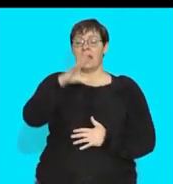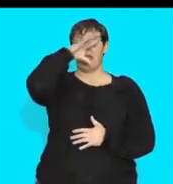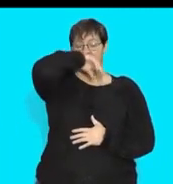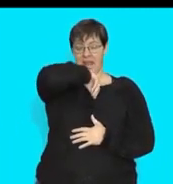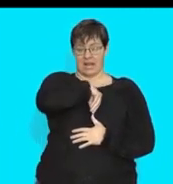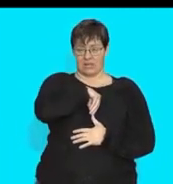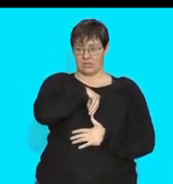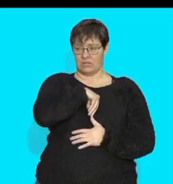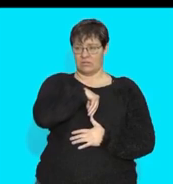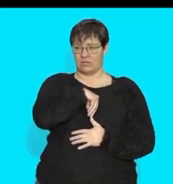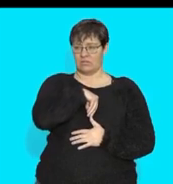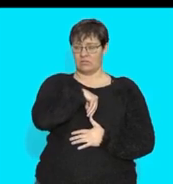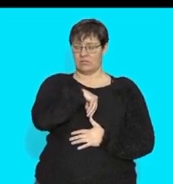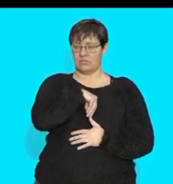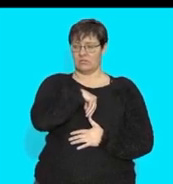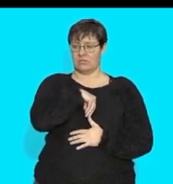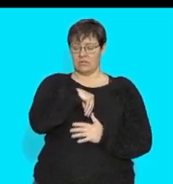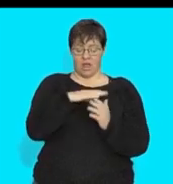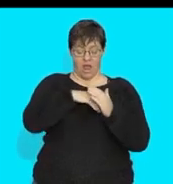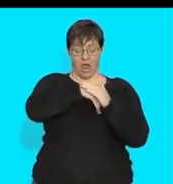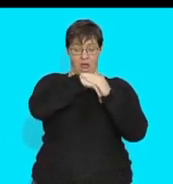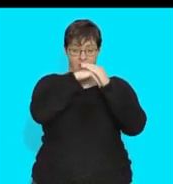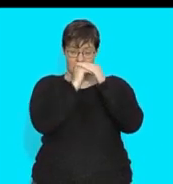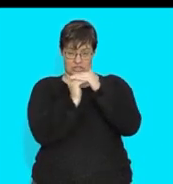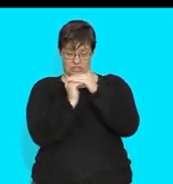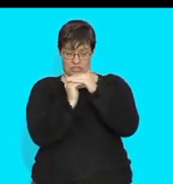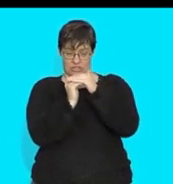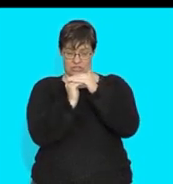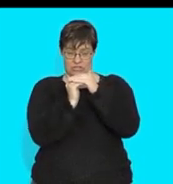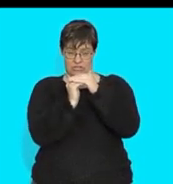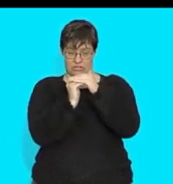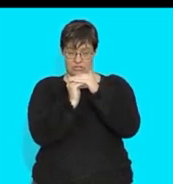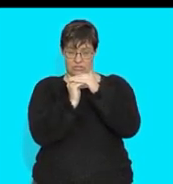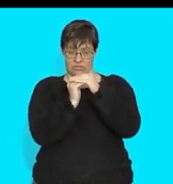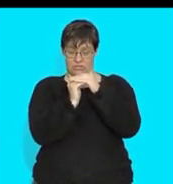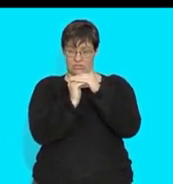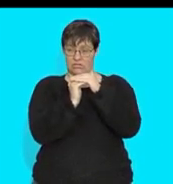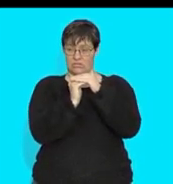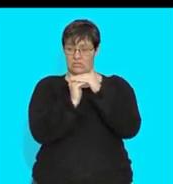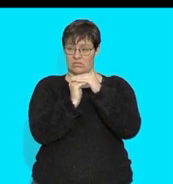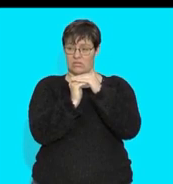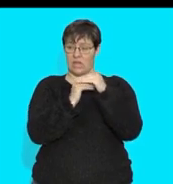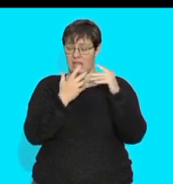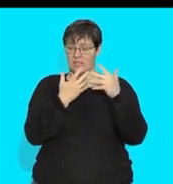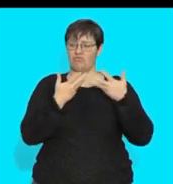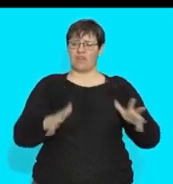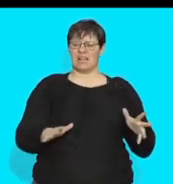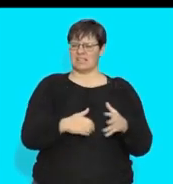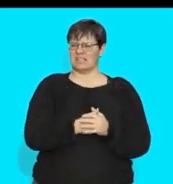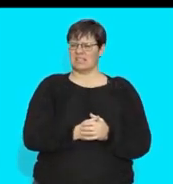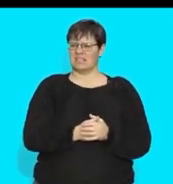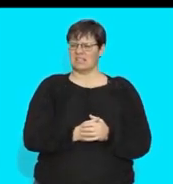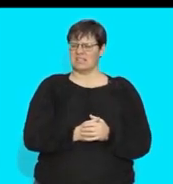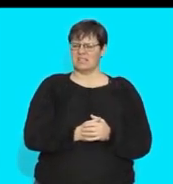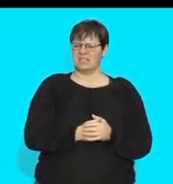During inhalation, it is arched, yes. And during exhalation, it relaxes. What